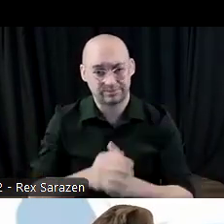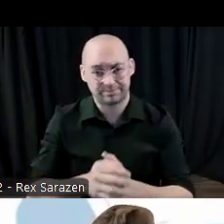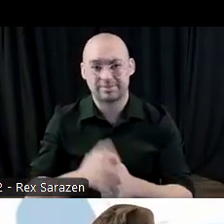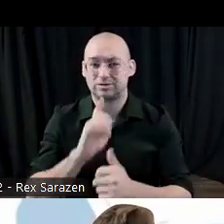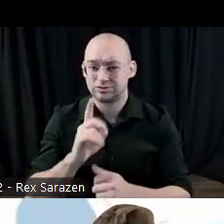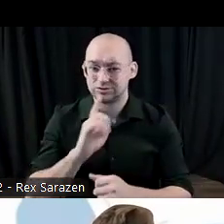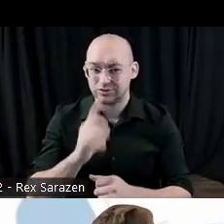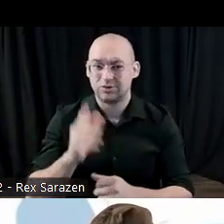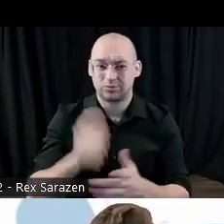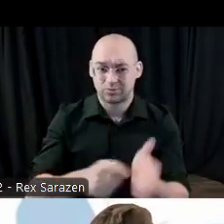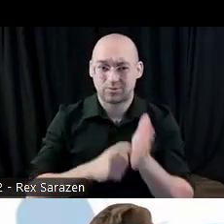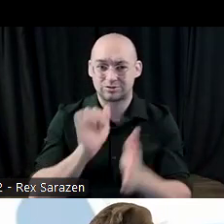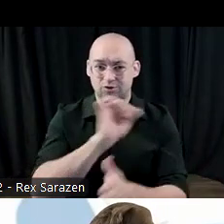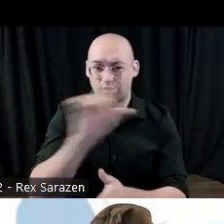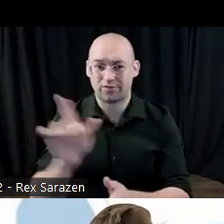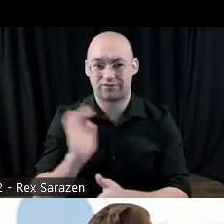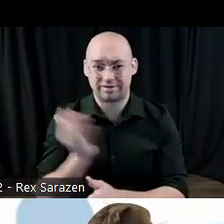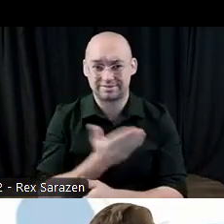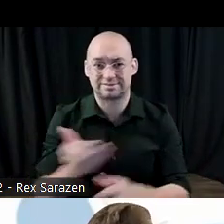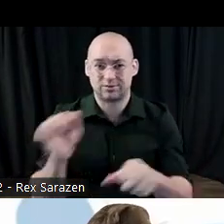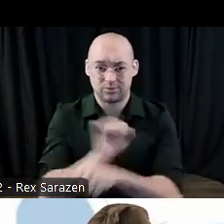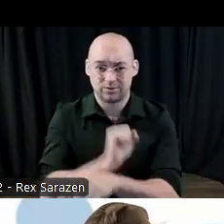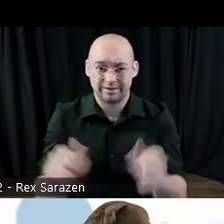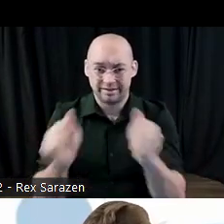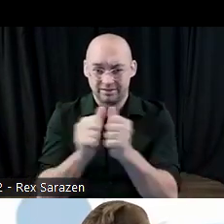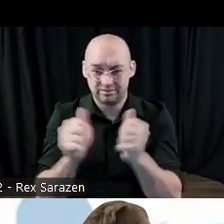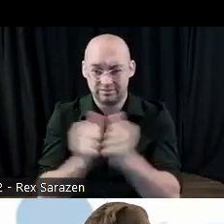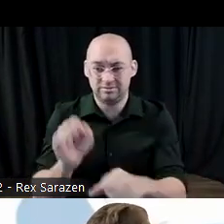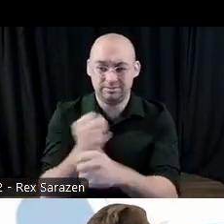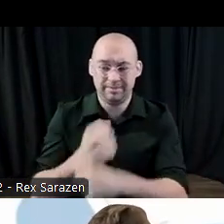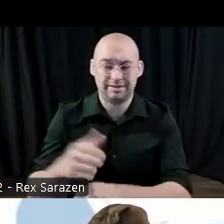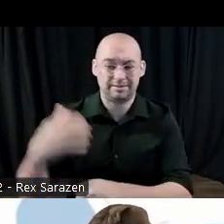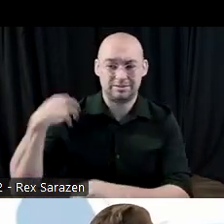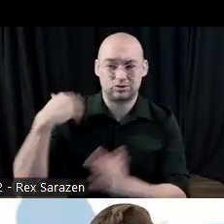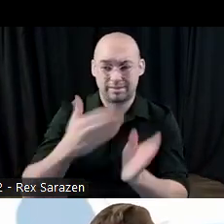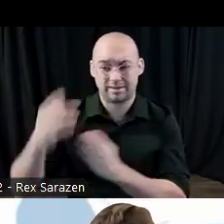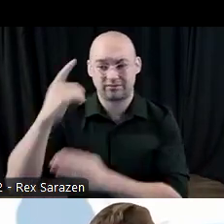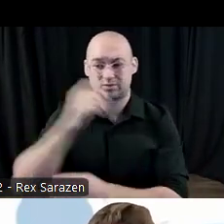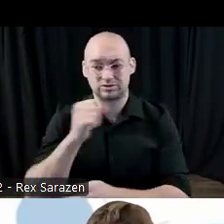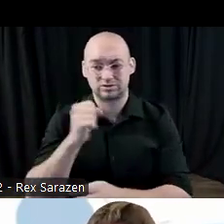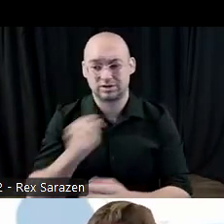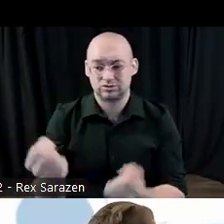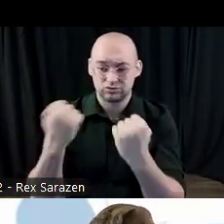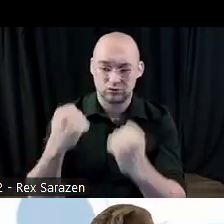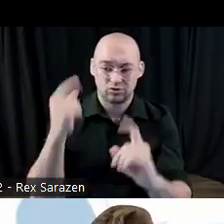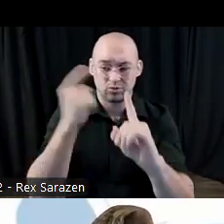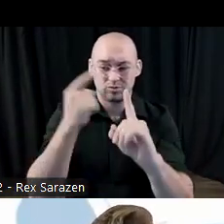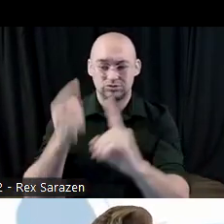take all of us working collaboratively to make the Master Plan for Aging bold goals a reality by